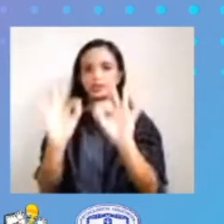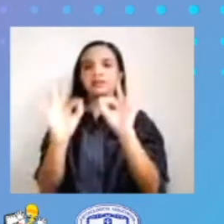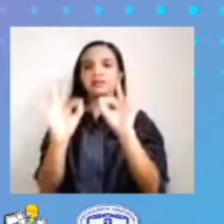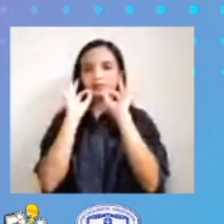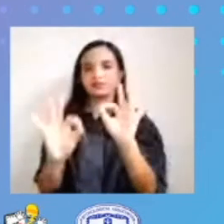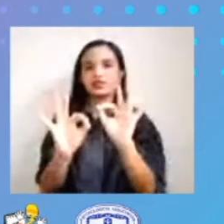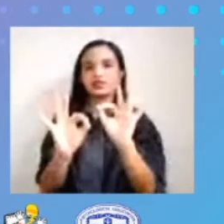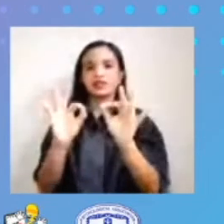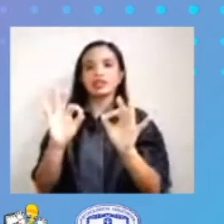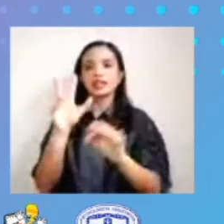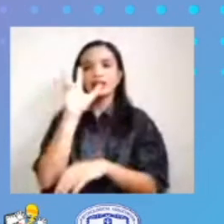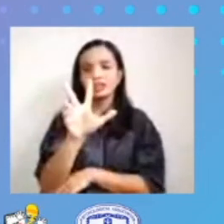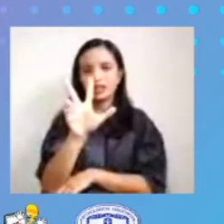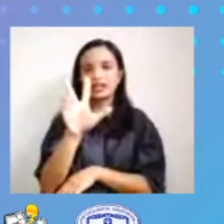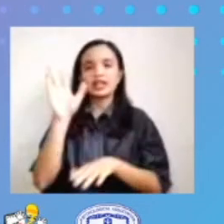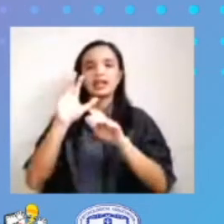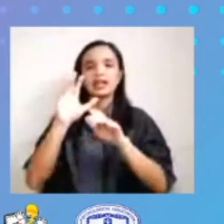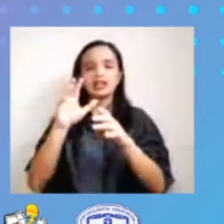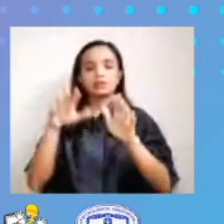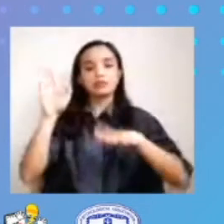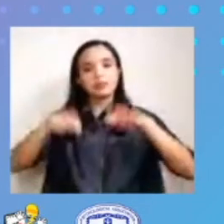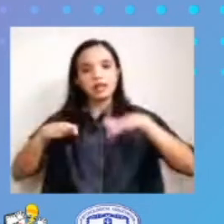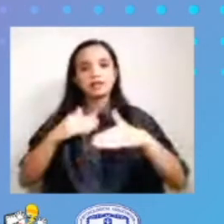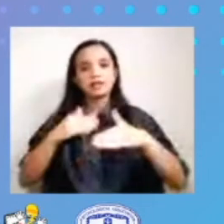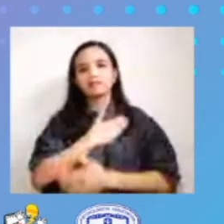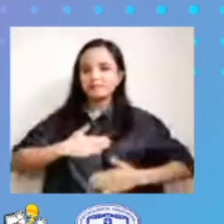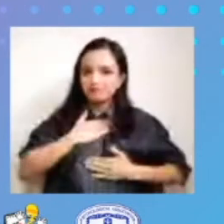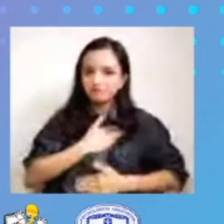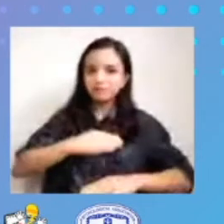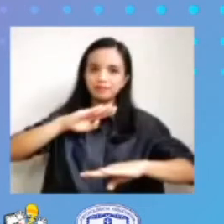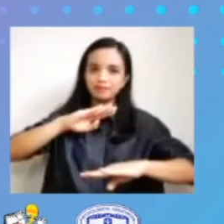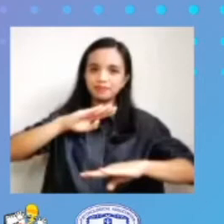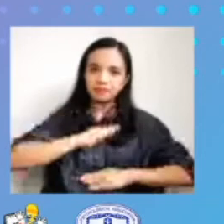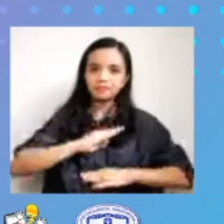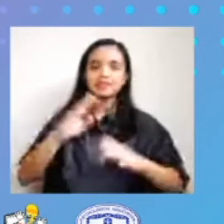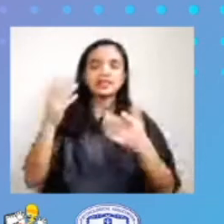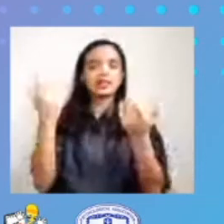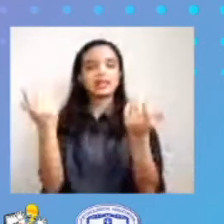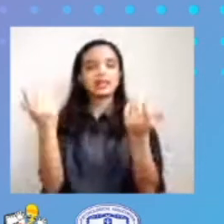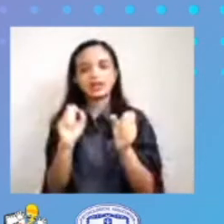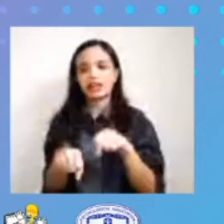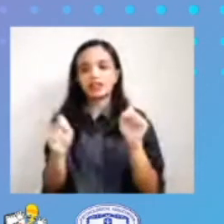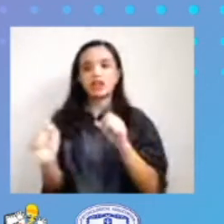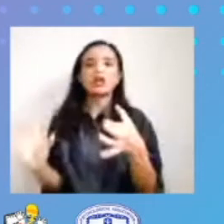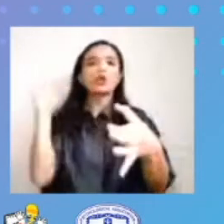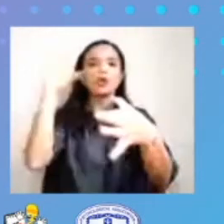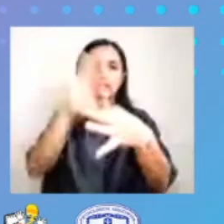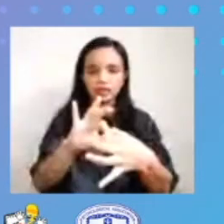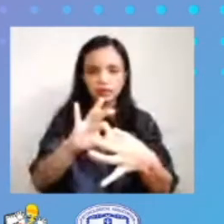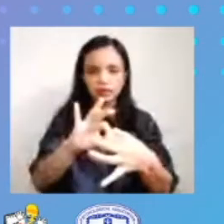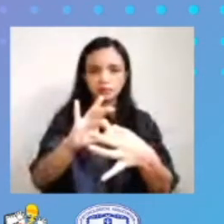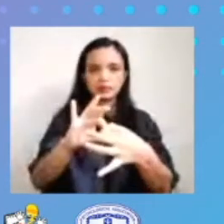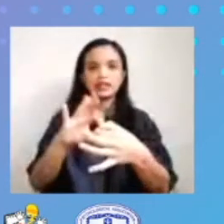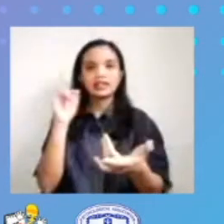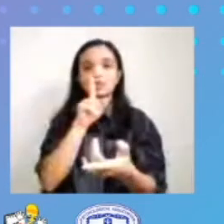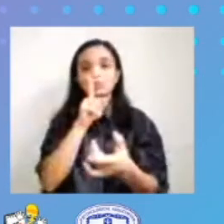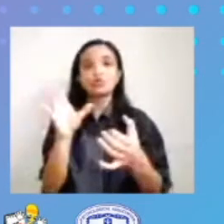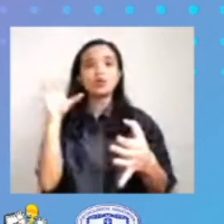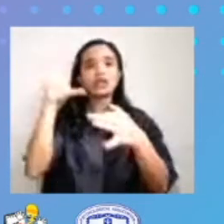True, that's true, Doc. Kasi another thing also, siguro that's in the perspective of a child. I follow my teacher, I follow